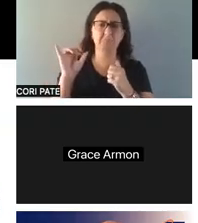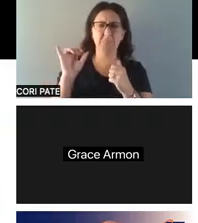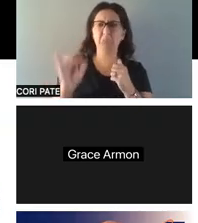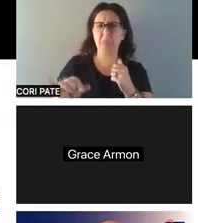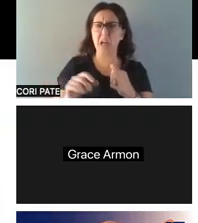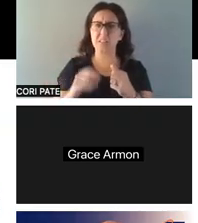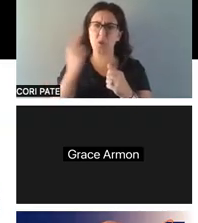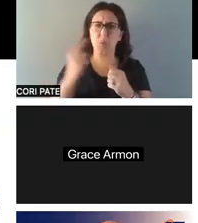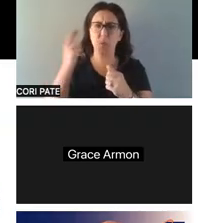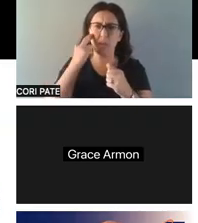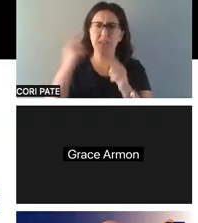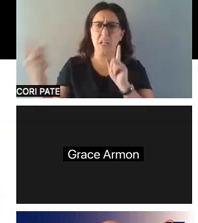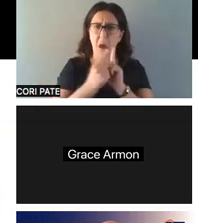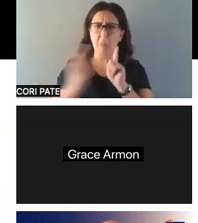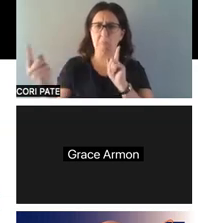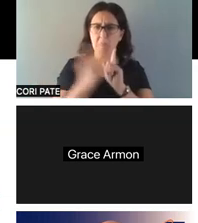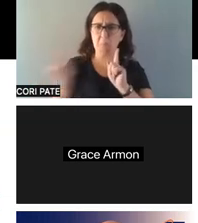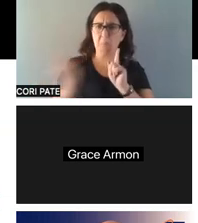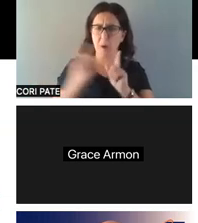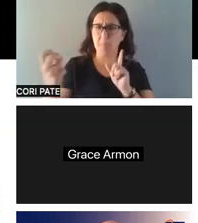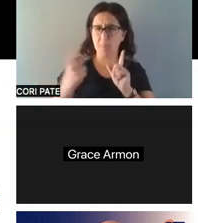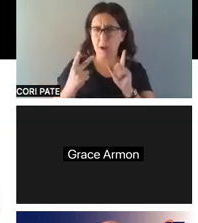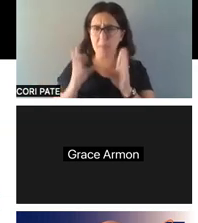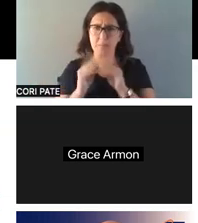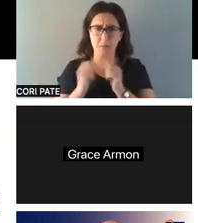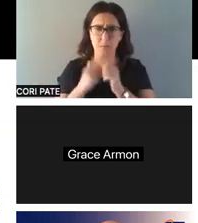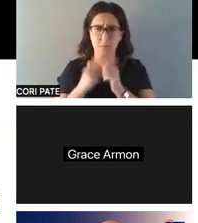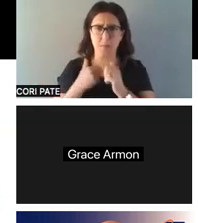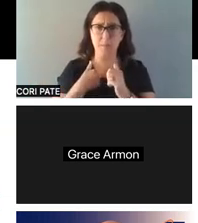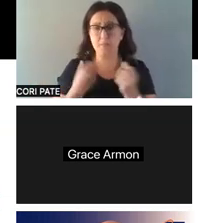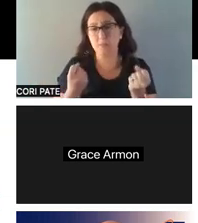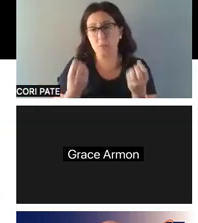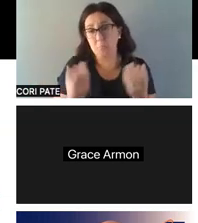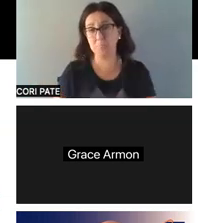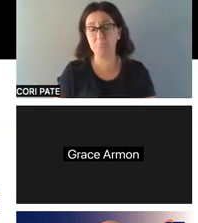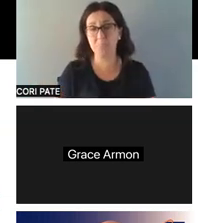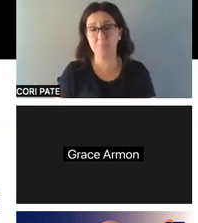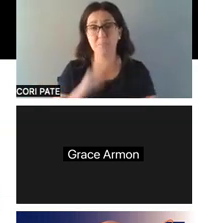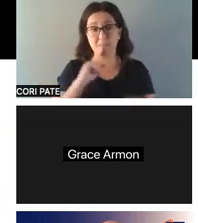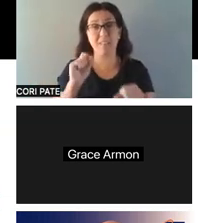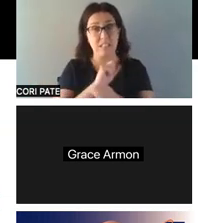him coming back to our meetings and stuff. So I've definitely a lot of patience.